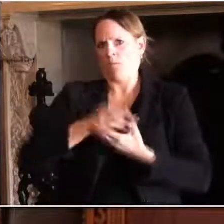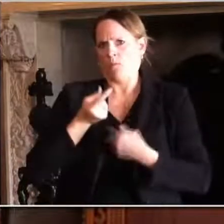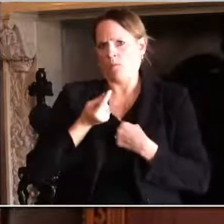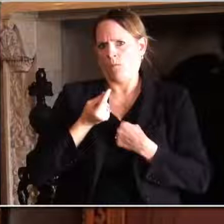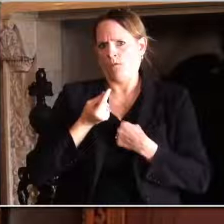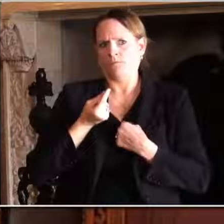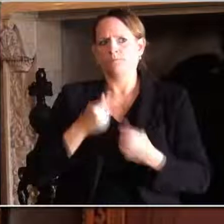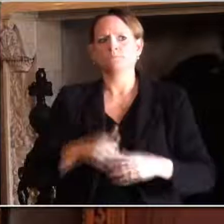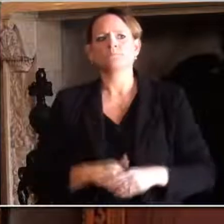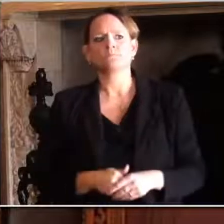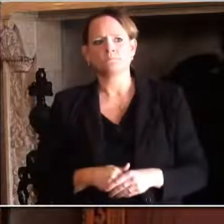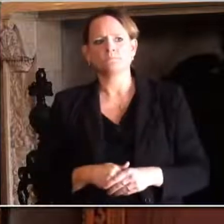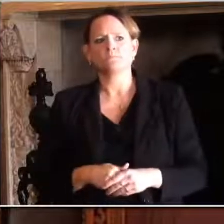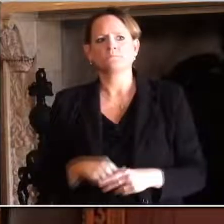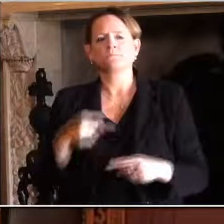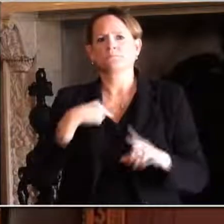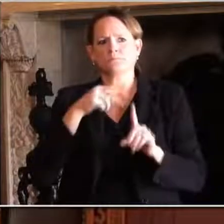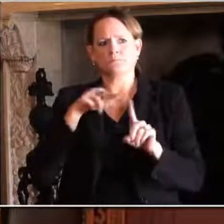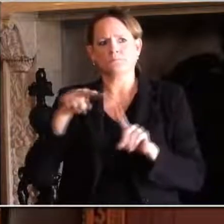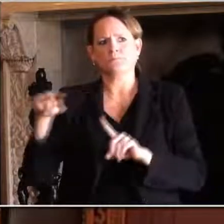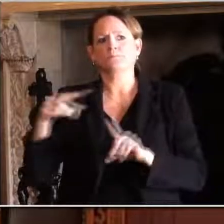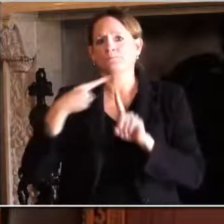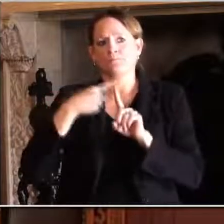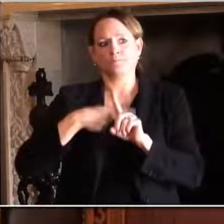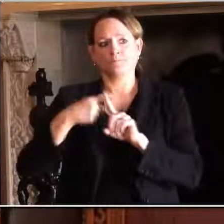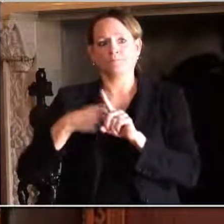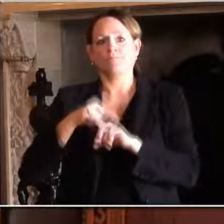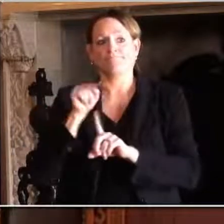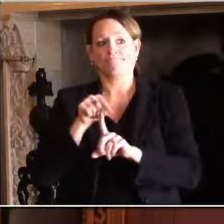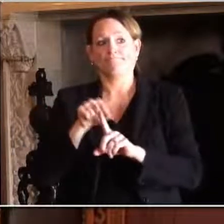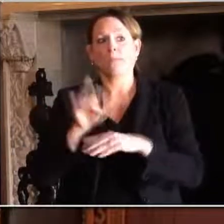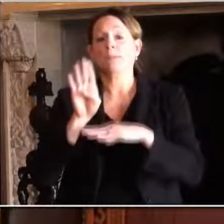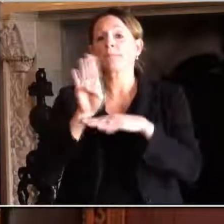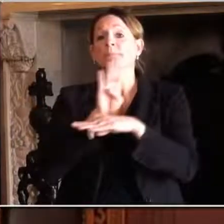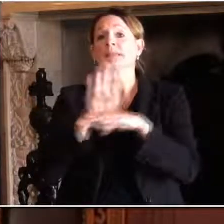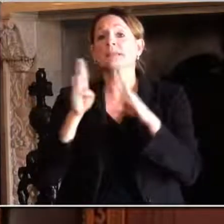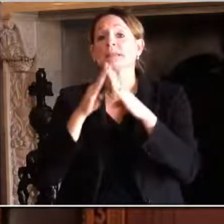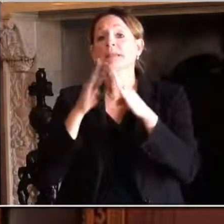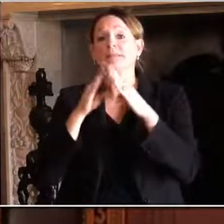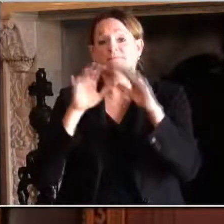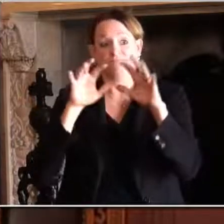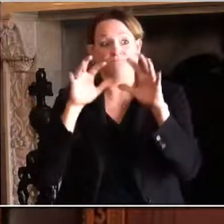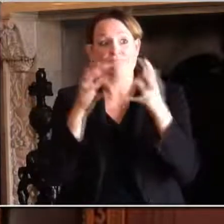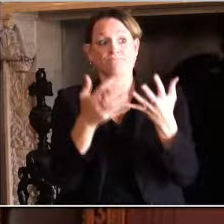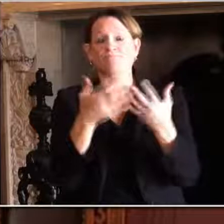that the business community has done a pretty good job around this issue, and that